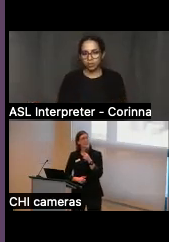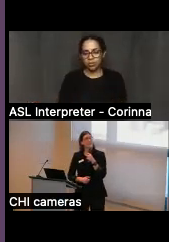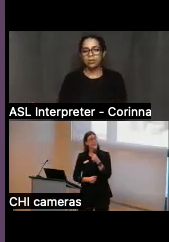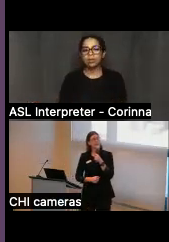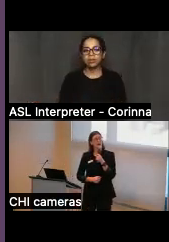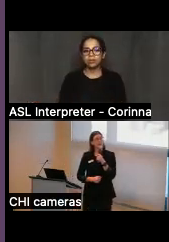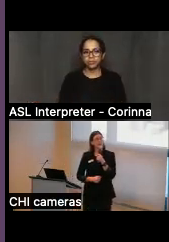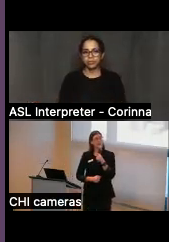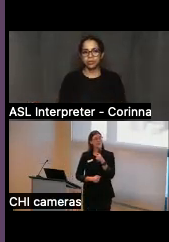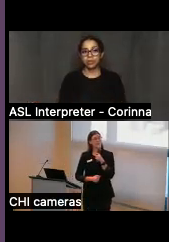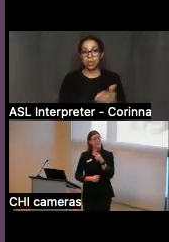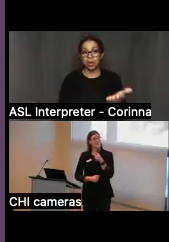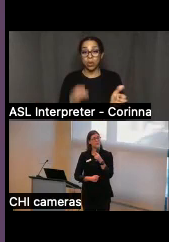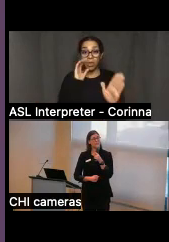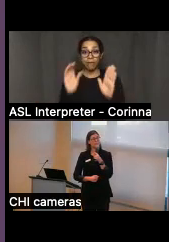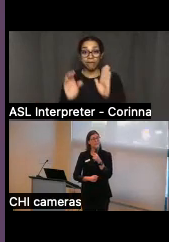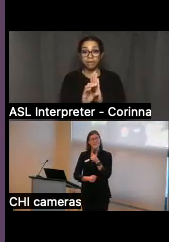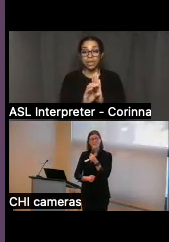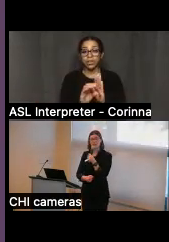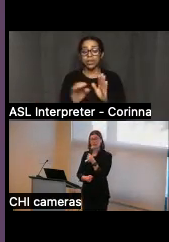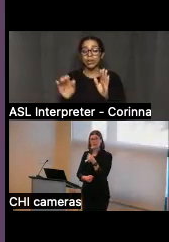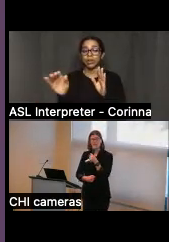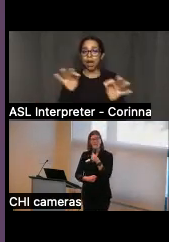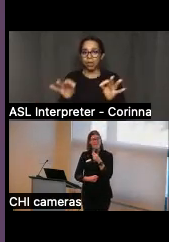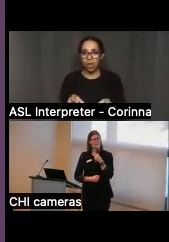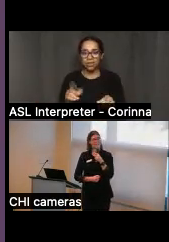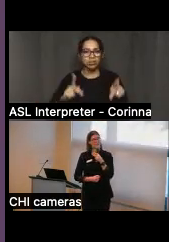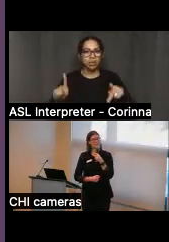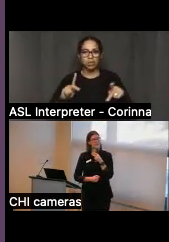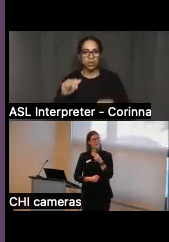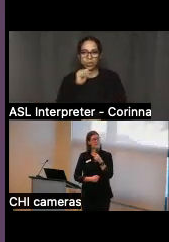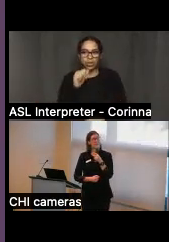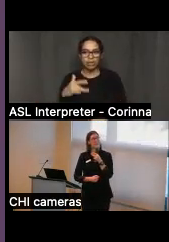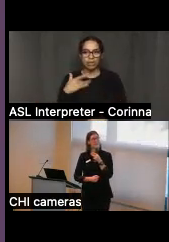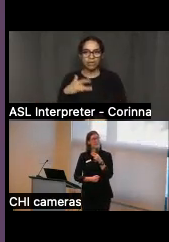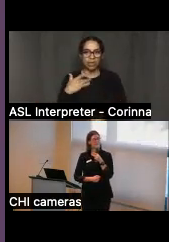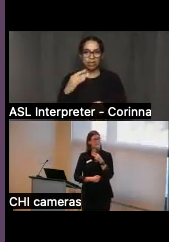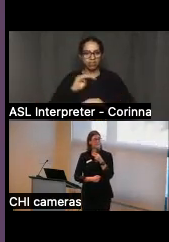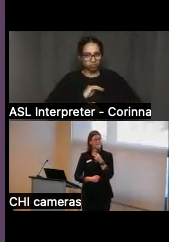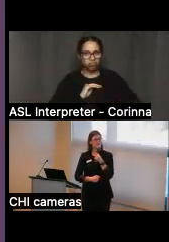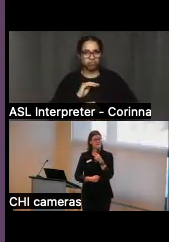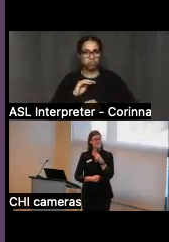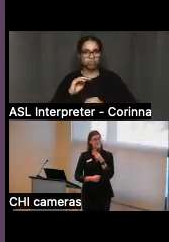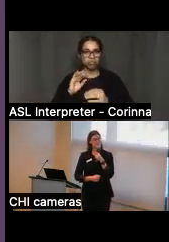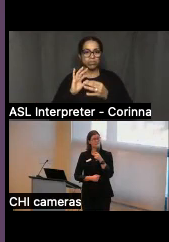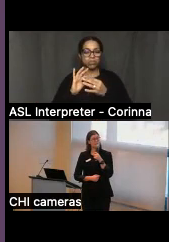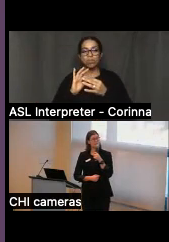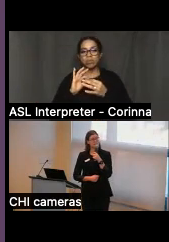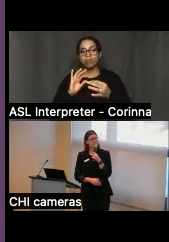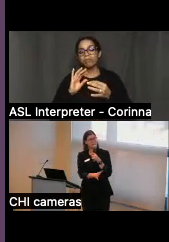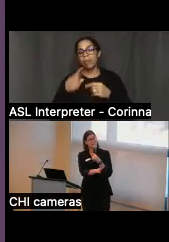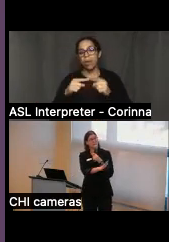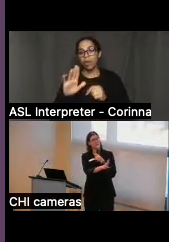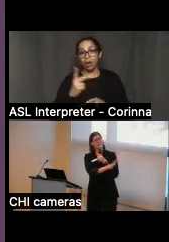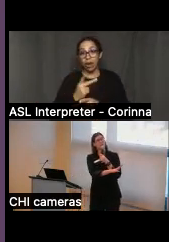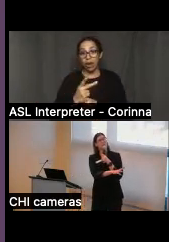So this figure outlines those who didn't get the kinds of care that they needed because of cost by race ethnicity. So for